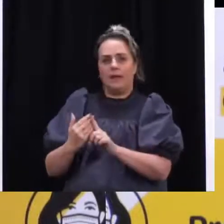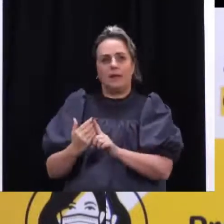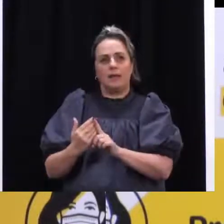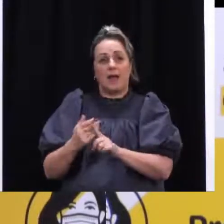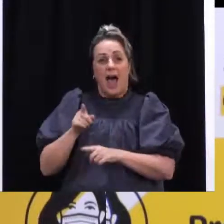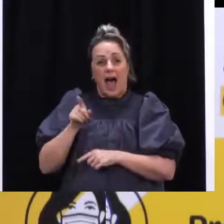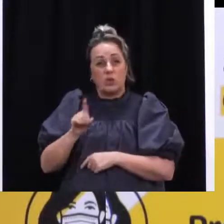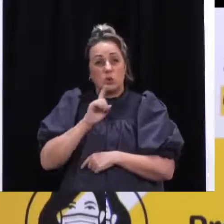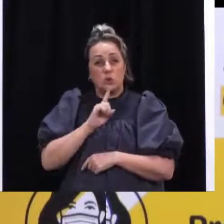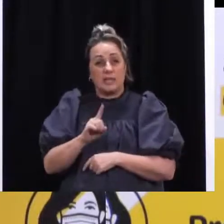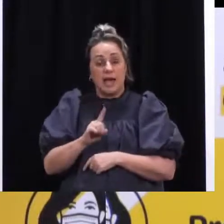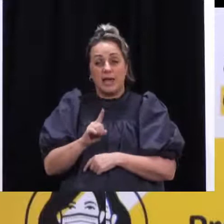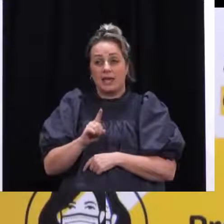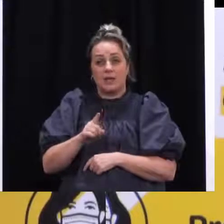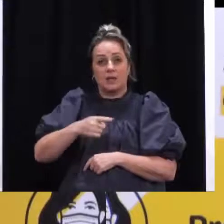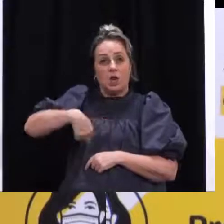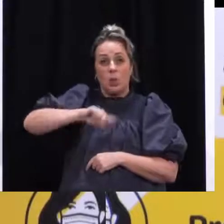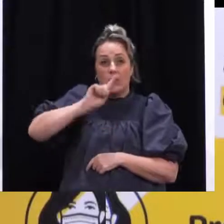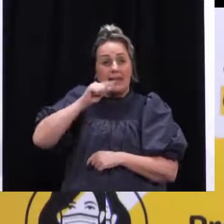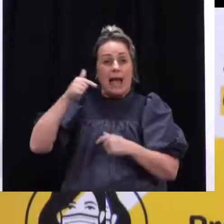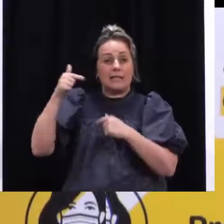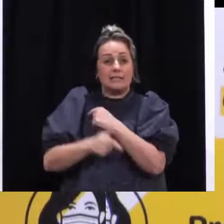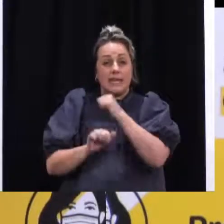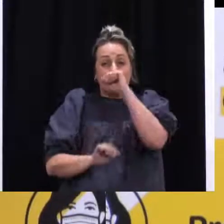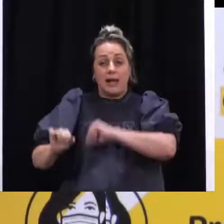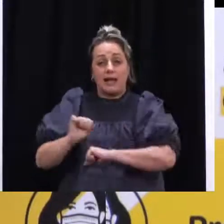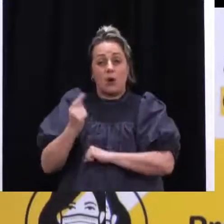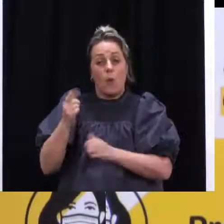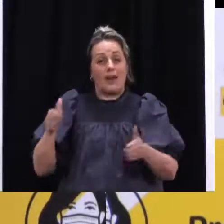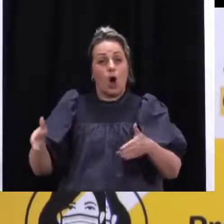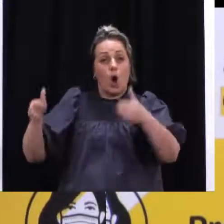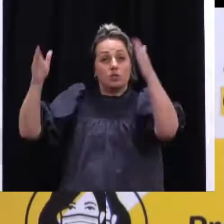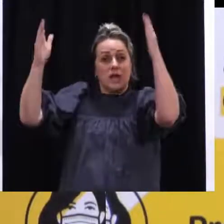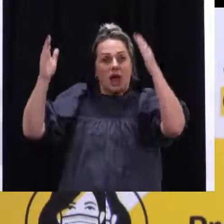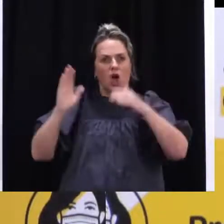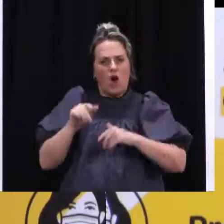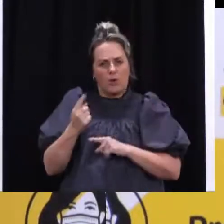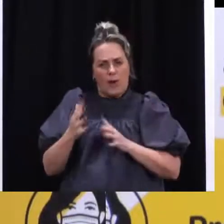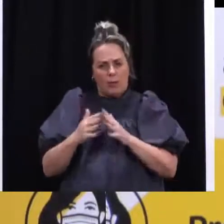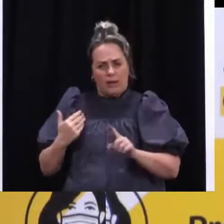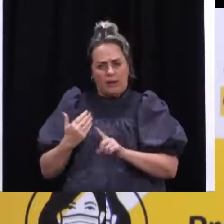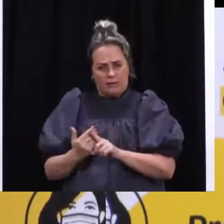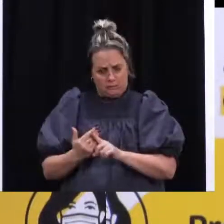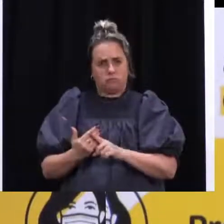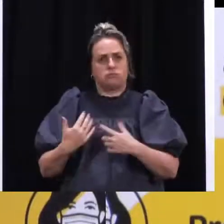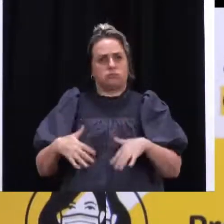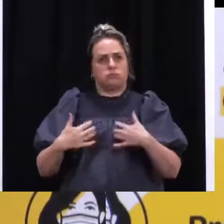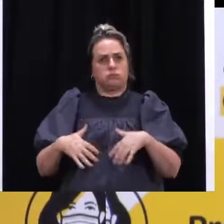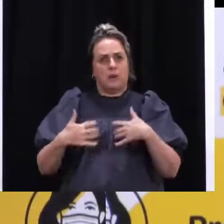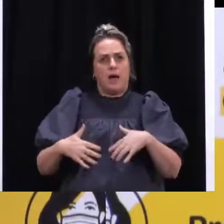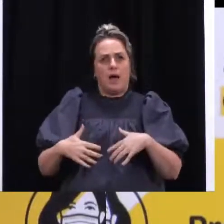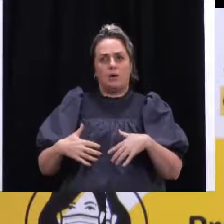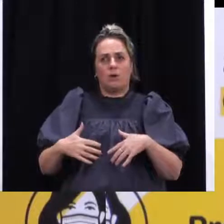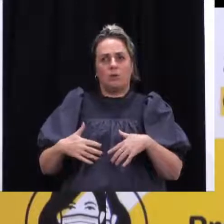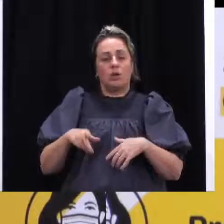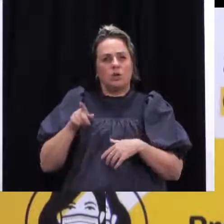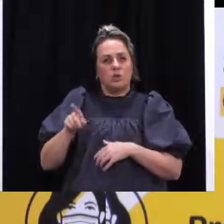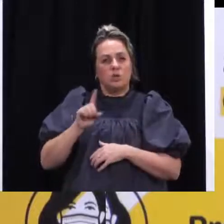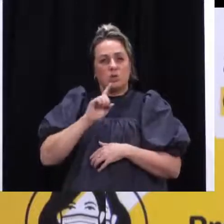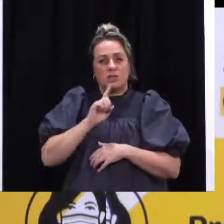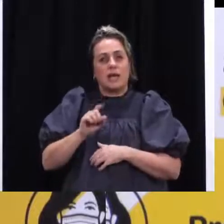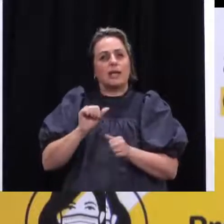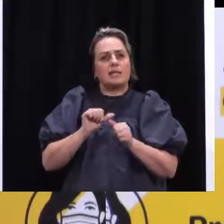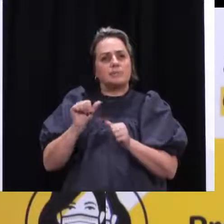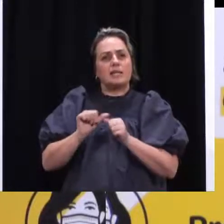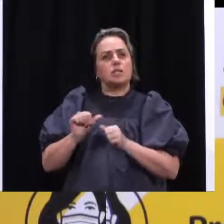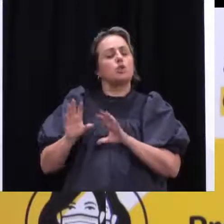in the system to deep clean a hotel and make it available so that people can actually book MIQ spots? You're saying it's more reasonable to